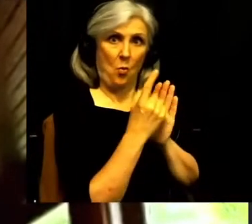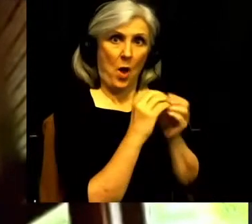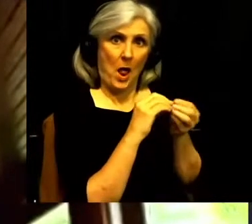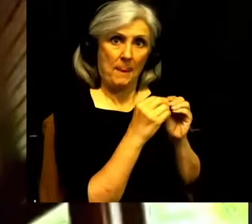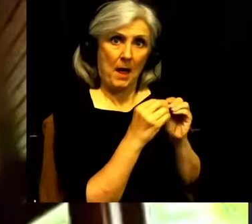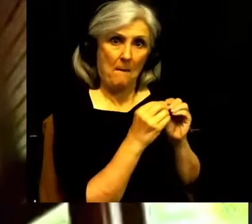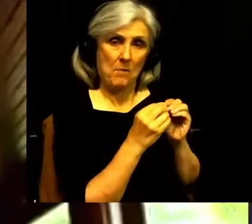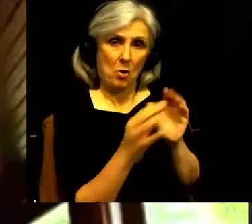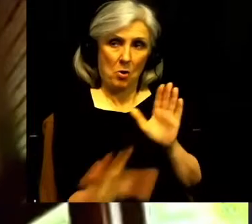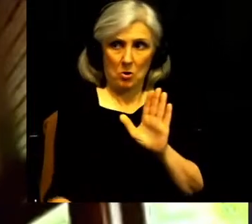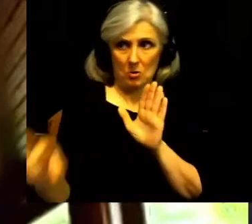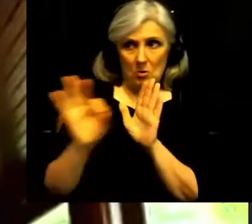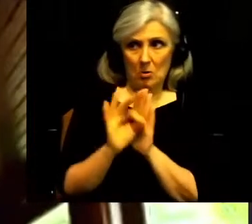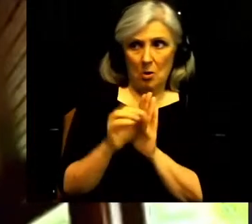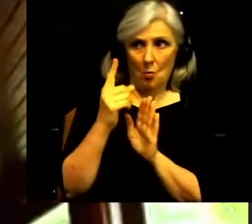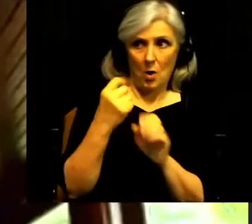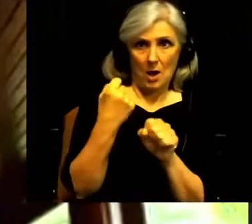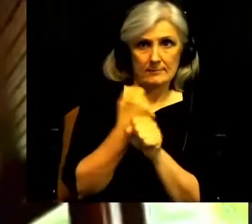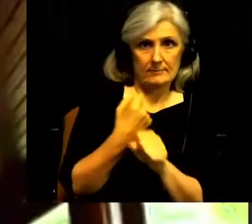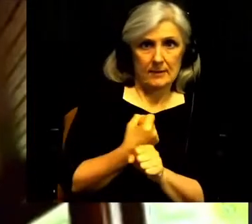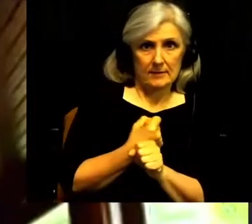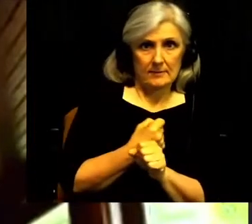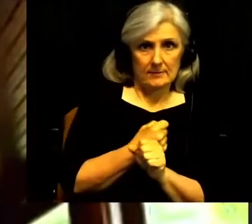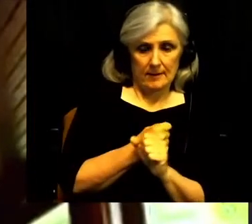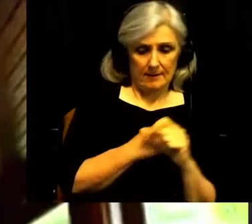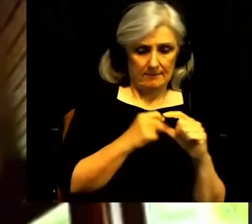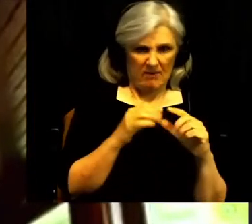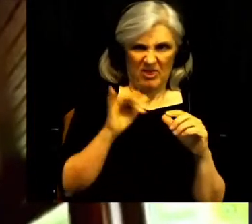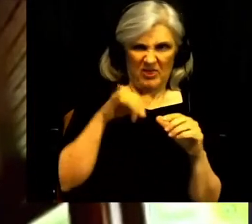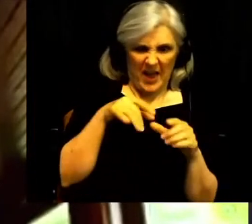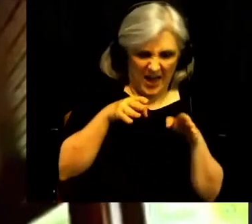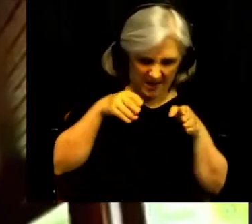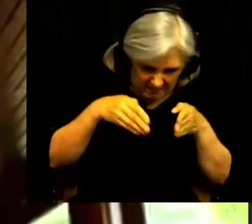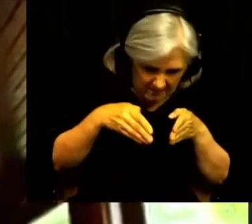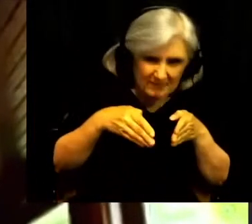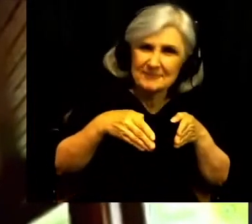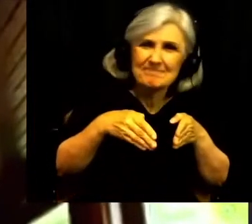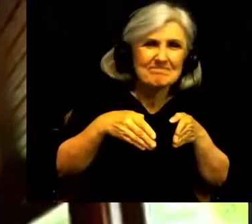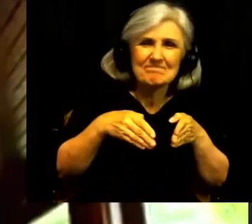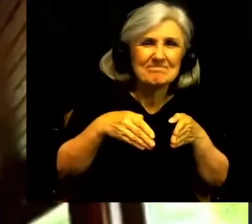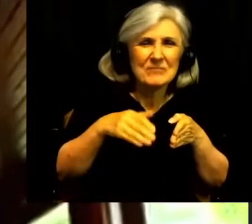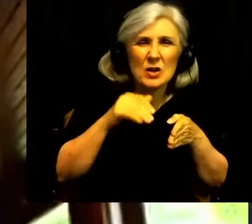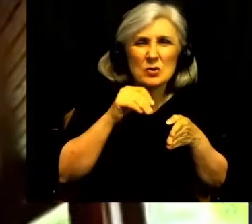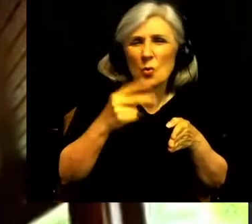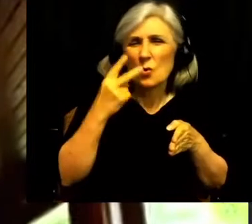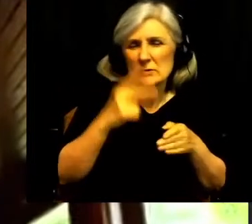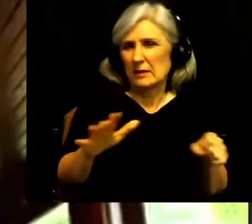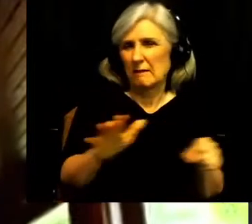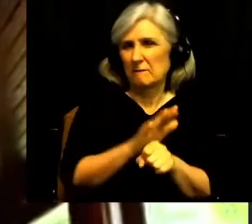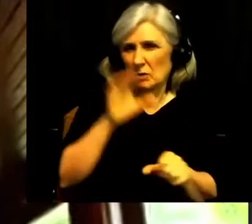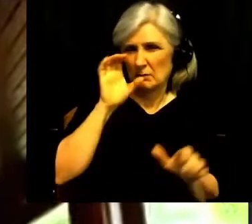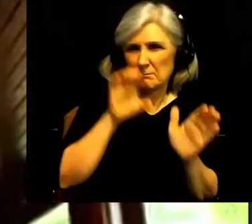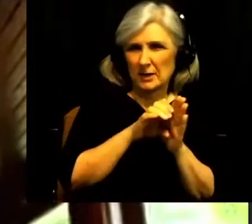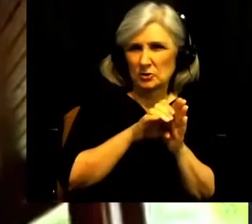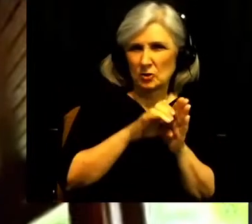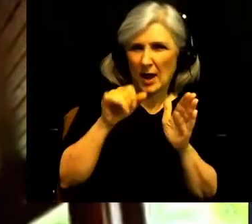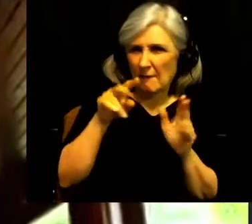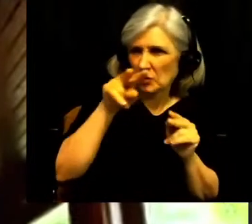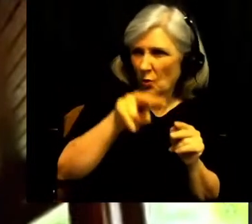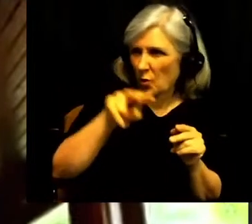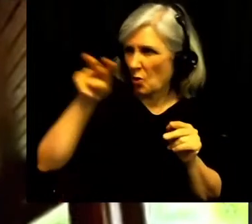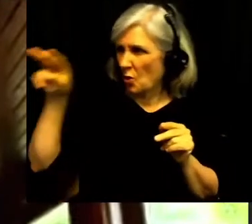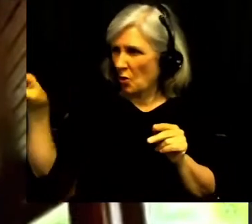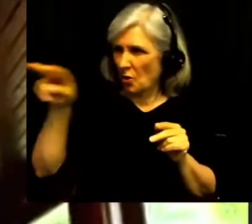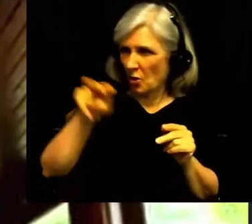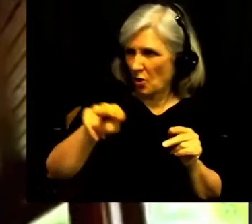at it from different perspectives, and I think the summary dashboard really does that well. The disease activity level is disease